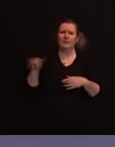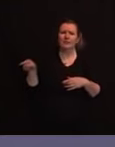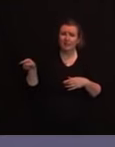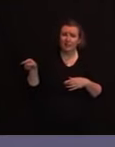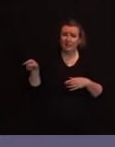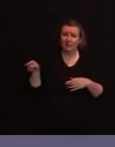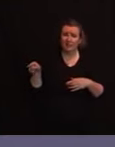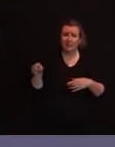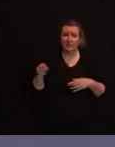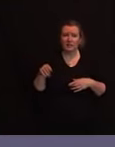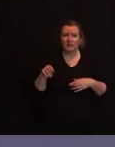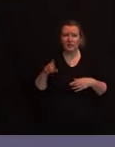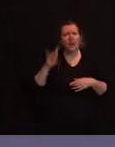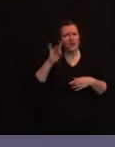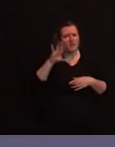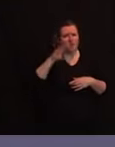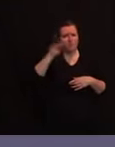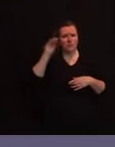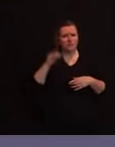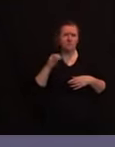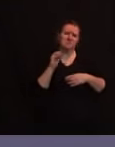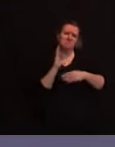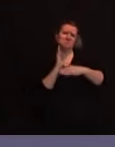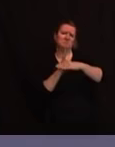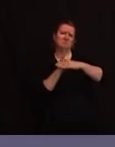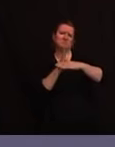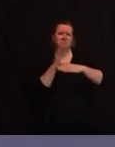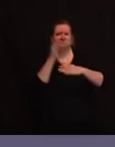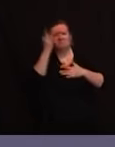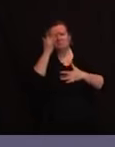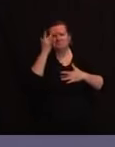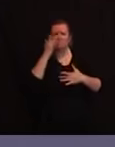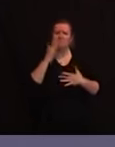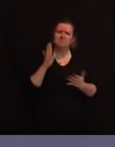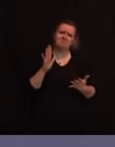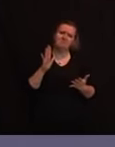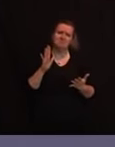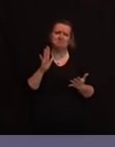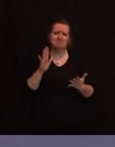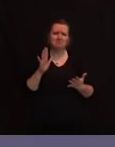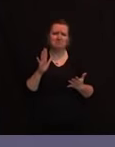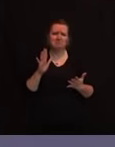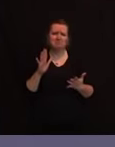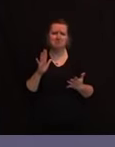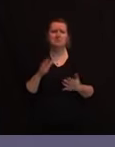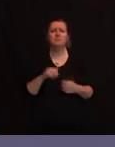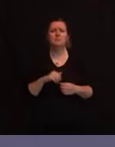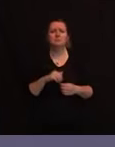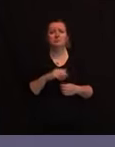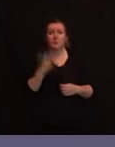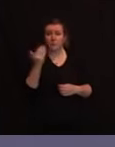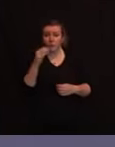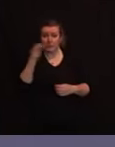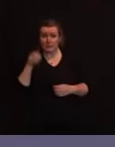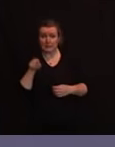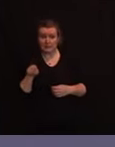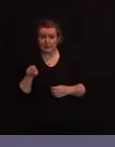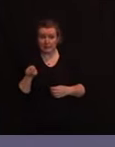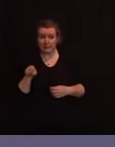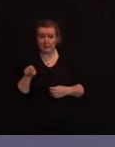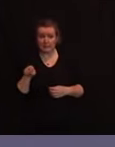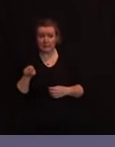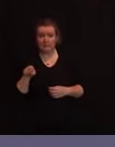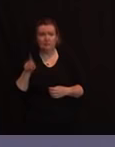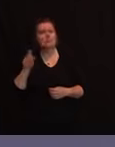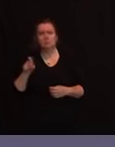mild to moderate symptoms. But of that last 15%, they're going to need much more of an intensive